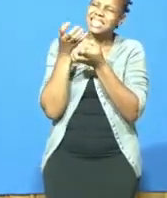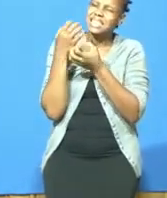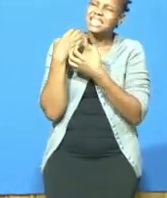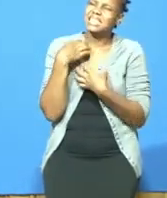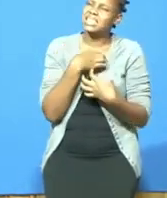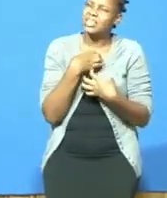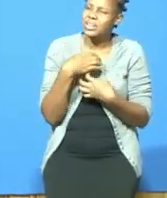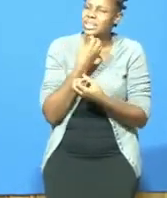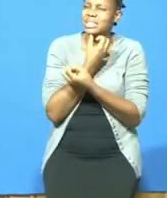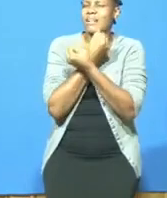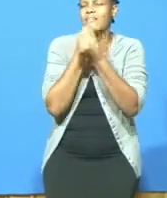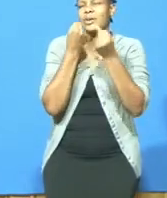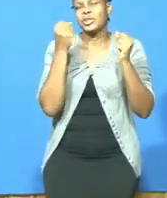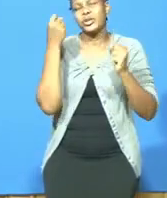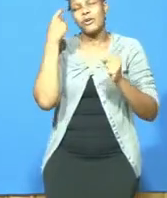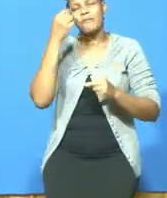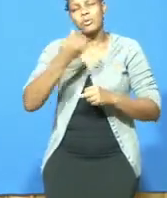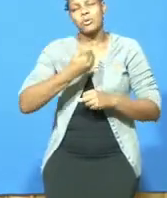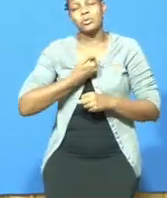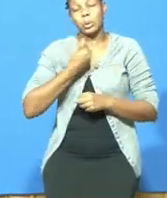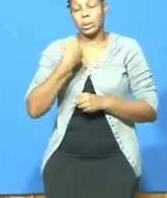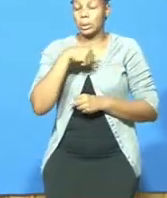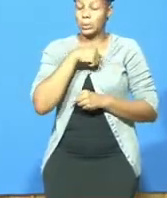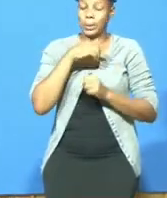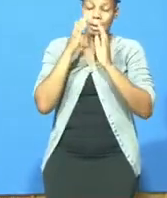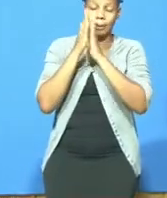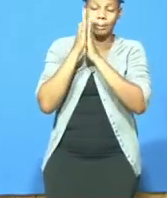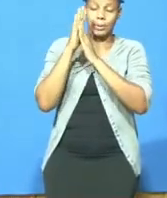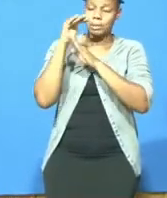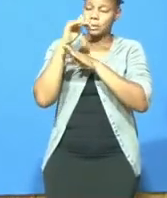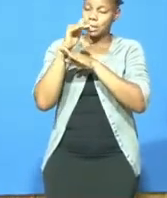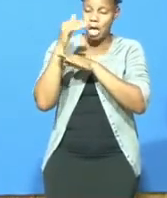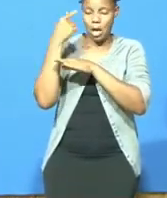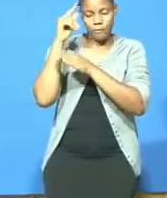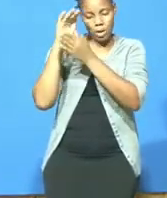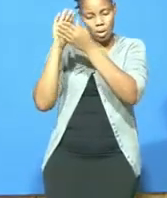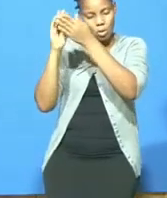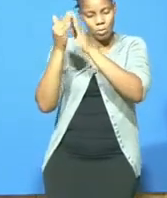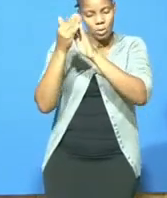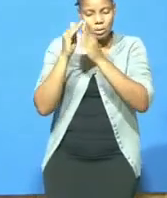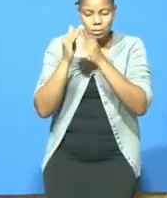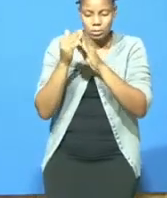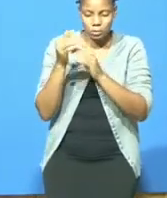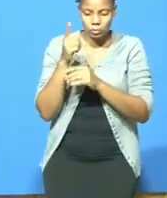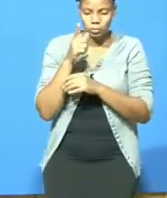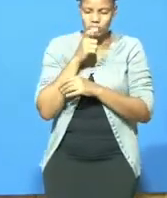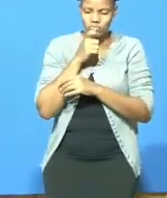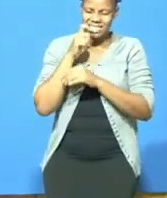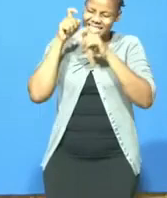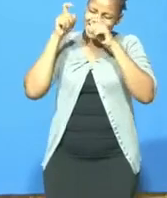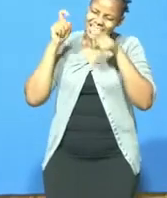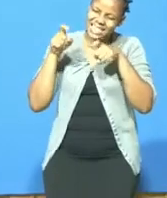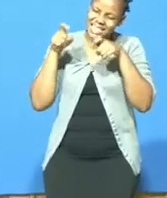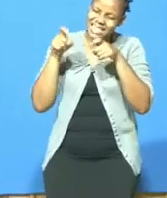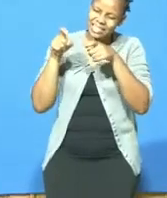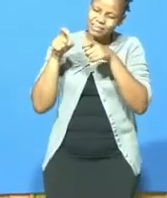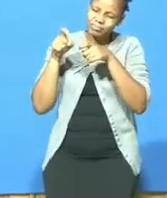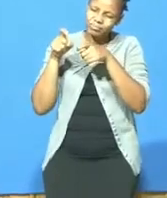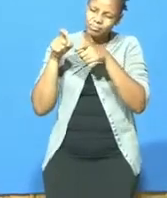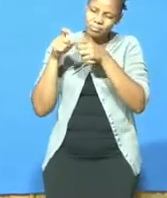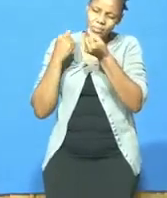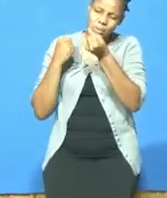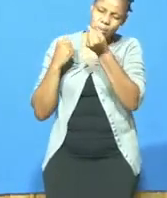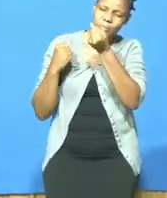salvation for their soul. We pray tonight, God, for that community who just need an injection